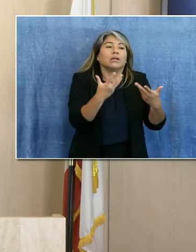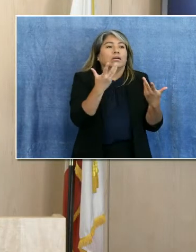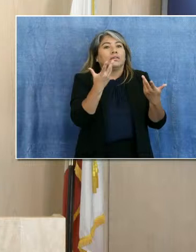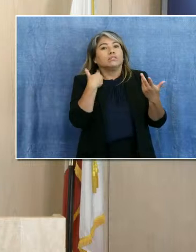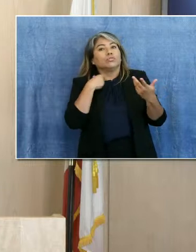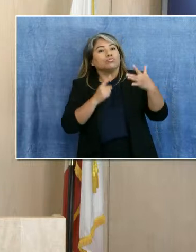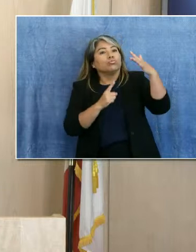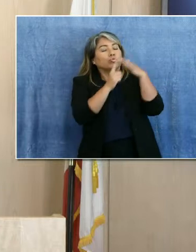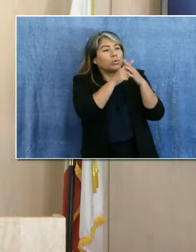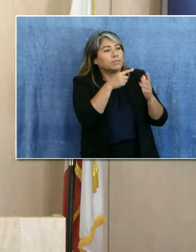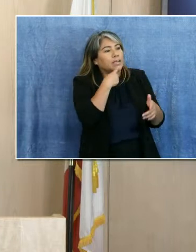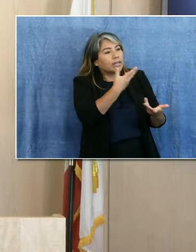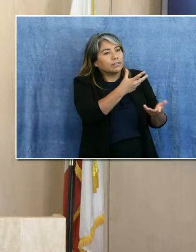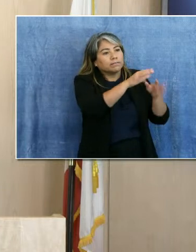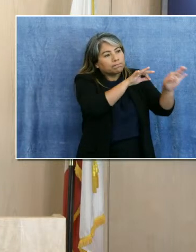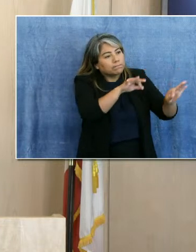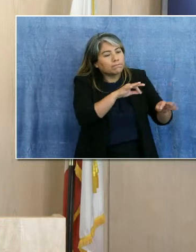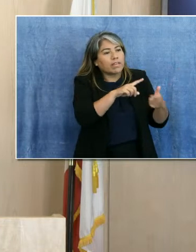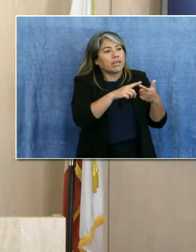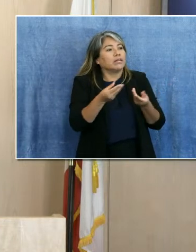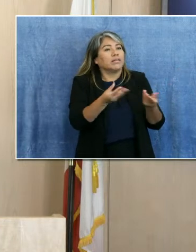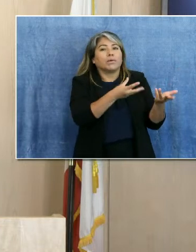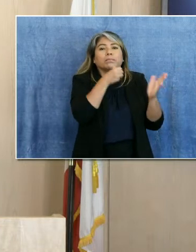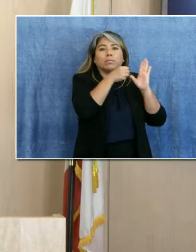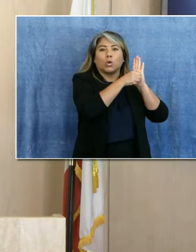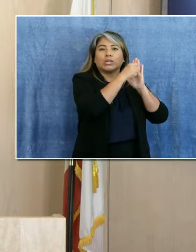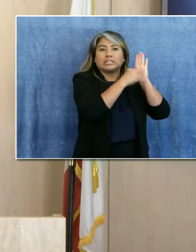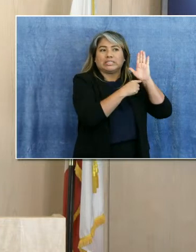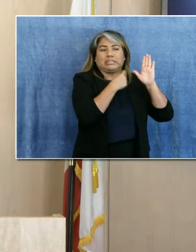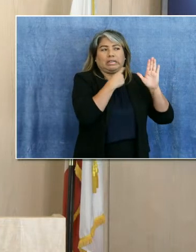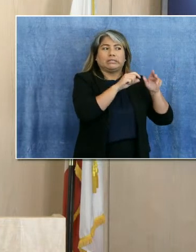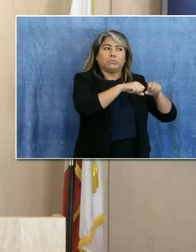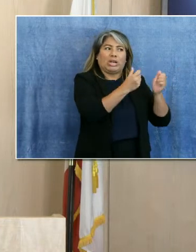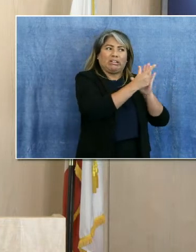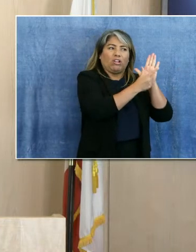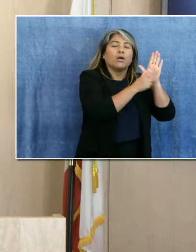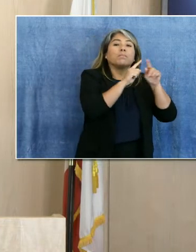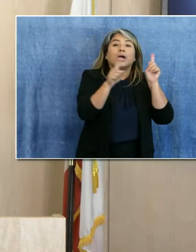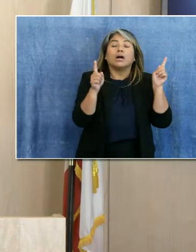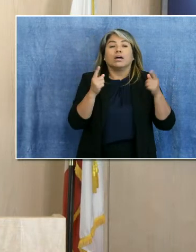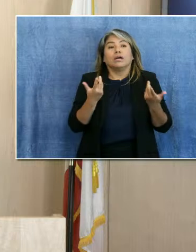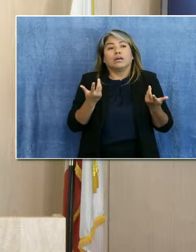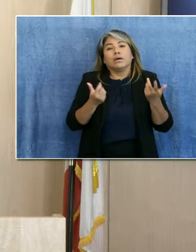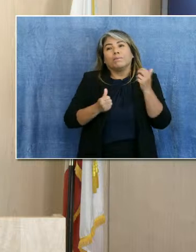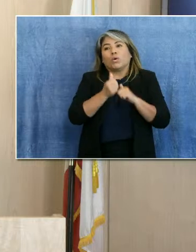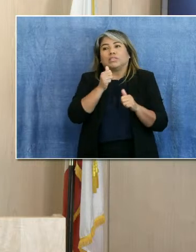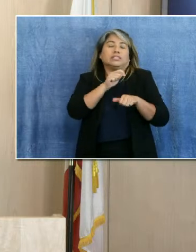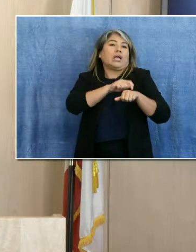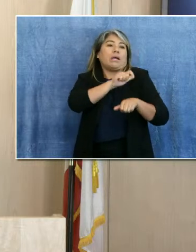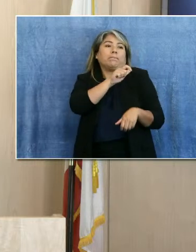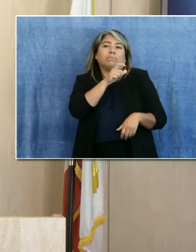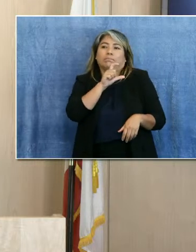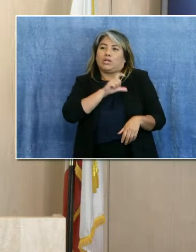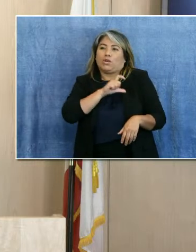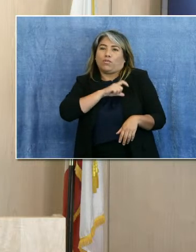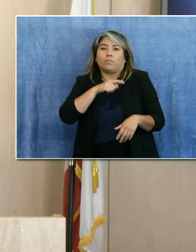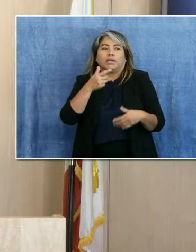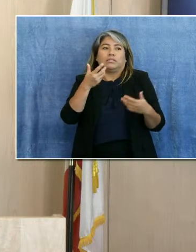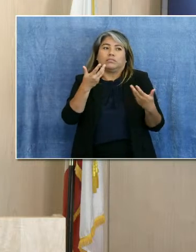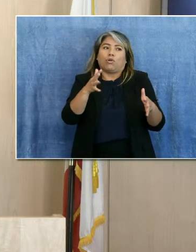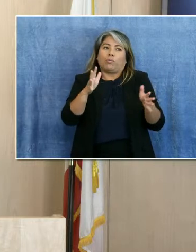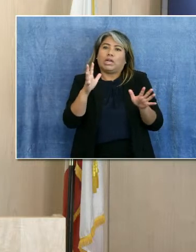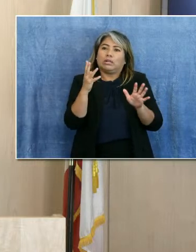on and preparing the proper public health notices. But thus far, we think most law enforcement in that instance, should it